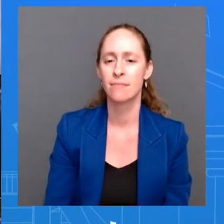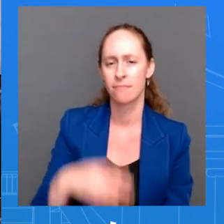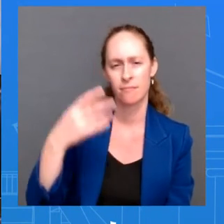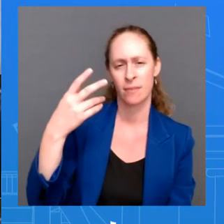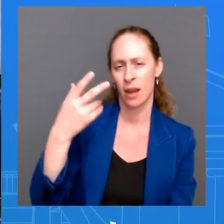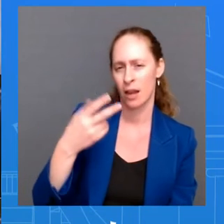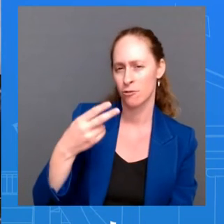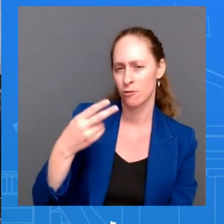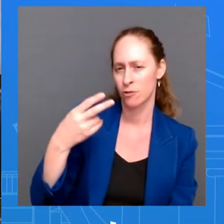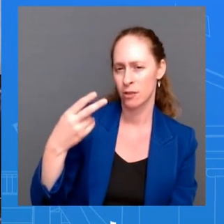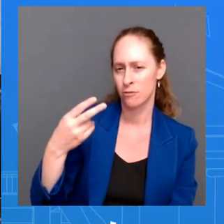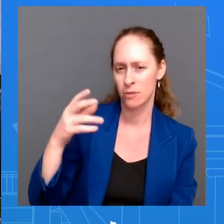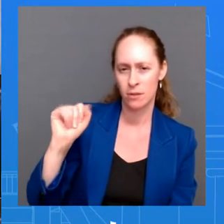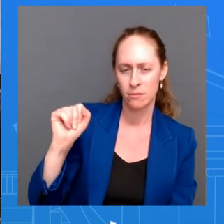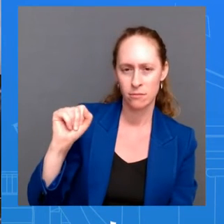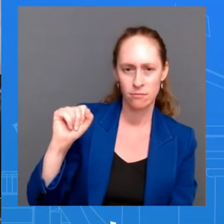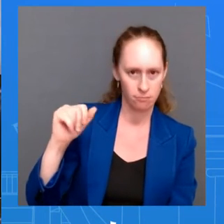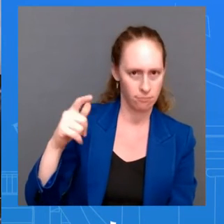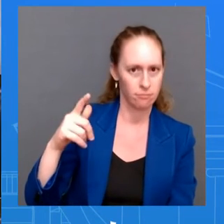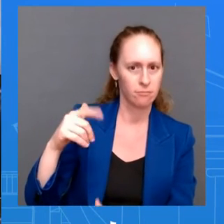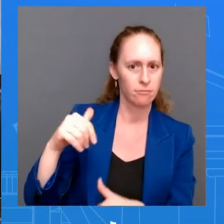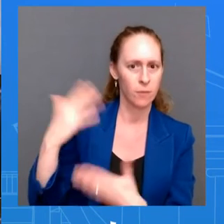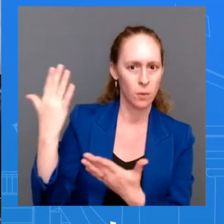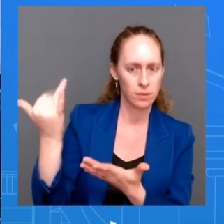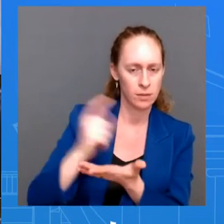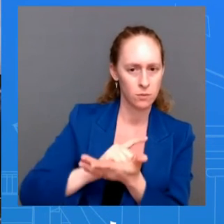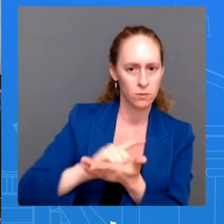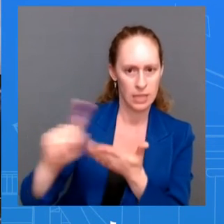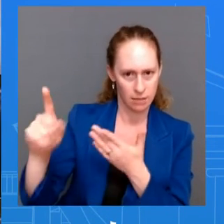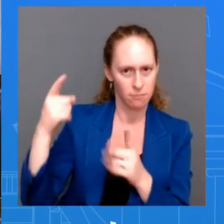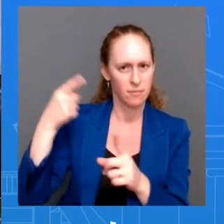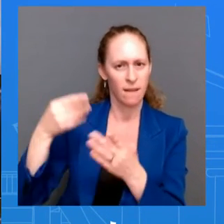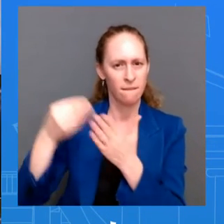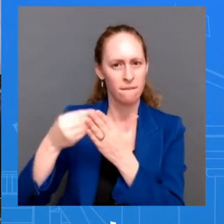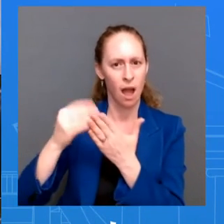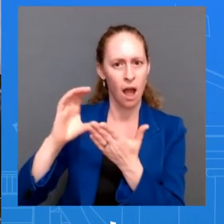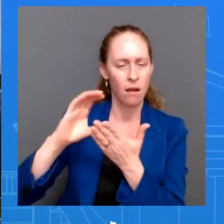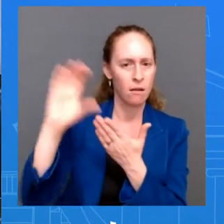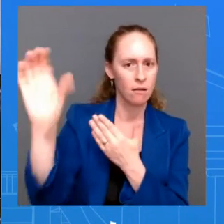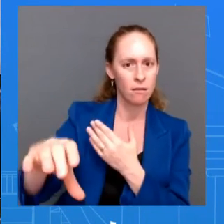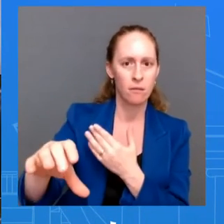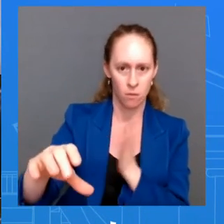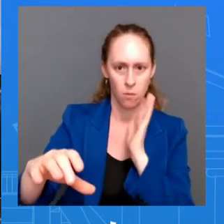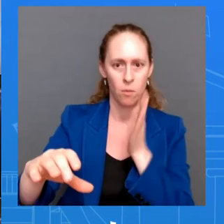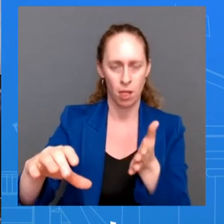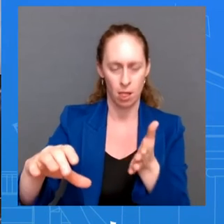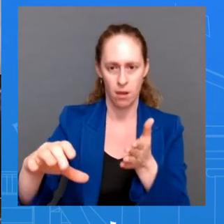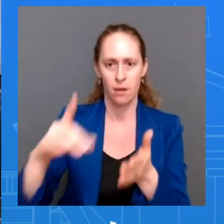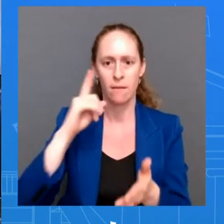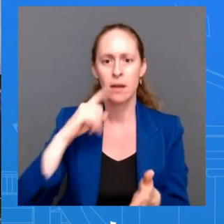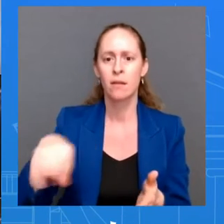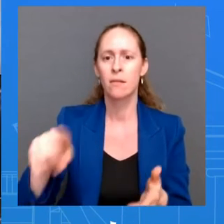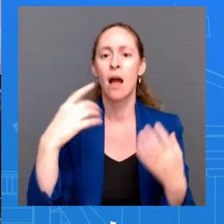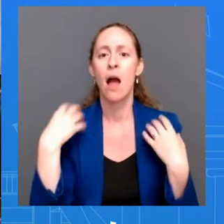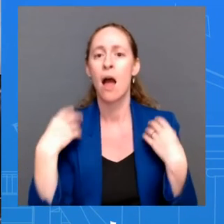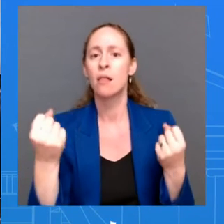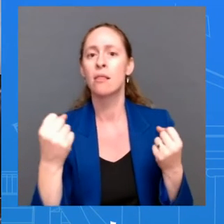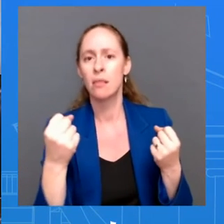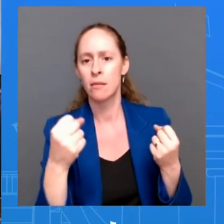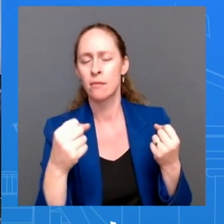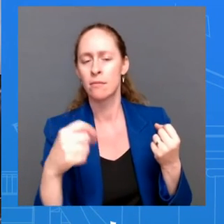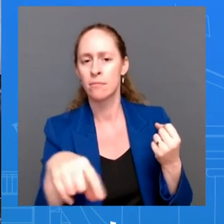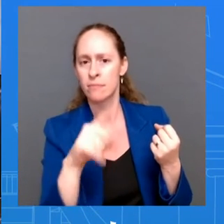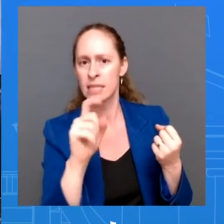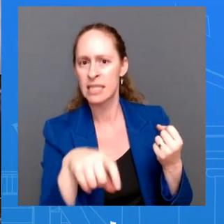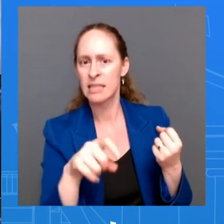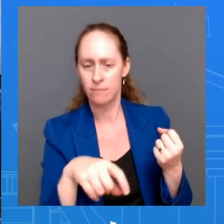abortion facilities in states that still allow it. My question is whether the White House supports these provisions, and if you do support them, are there ways that you could